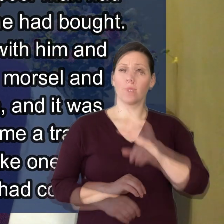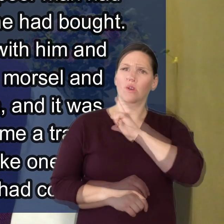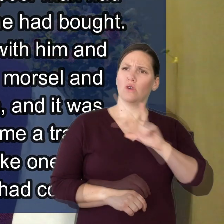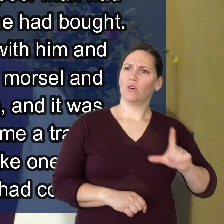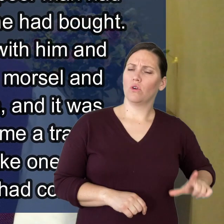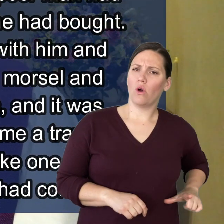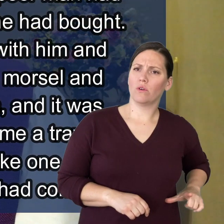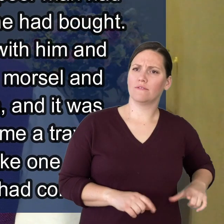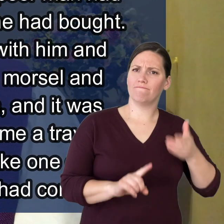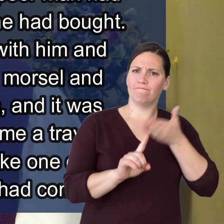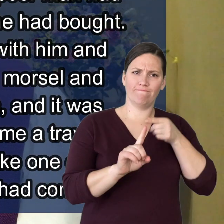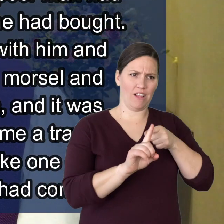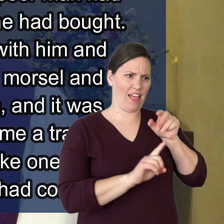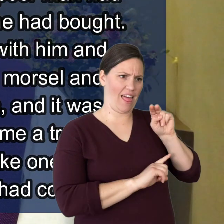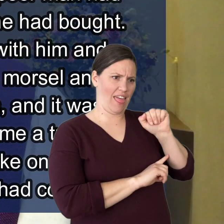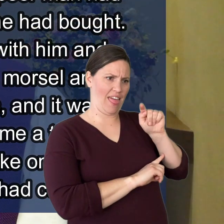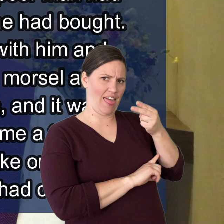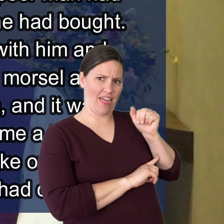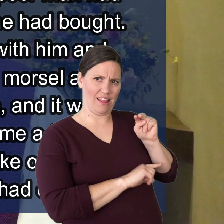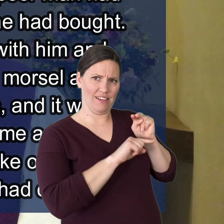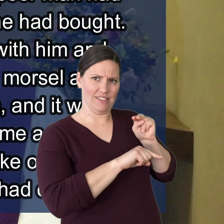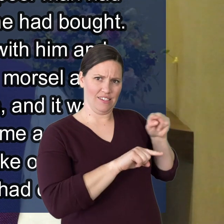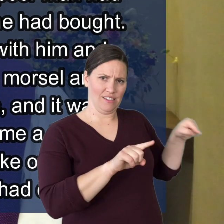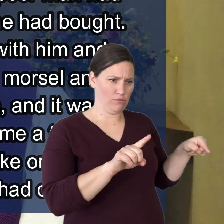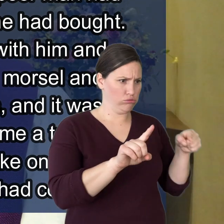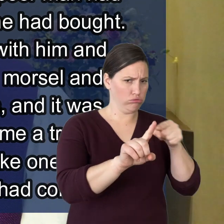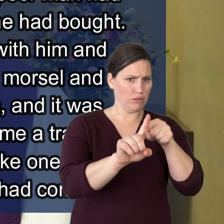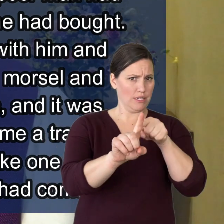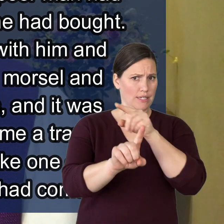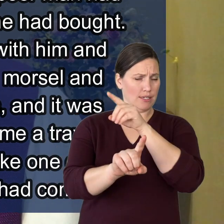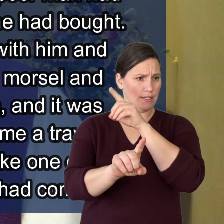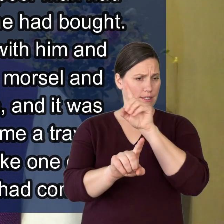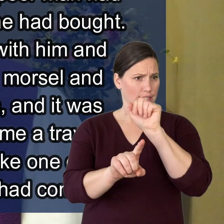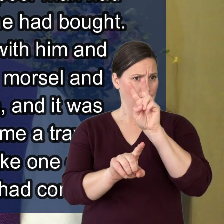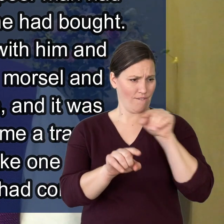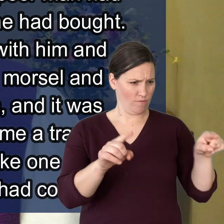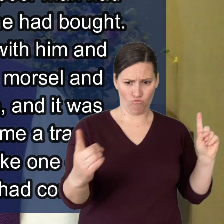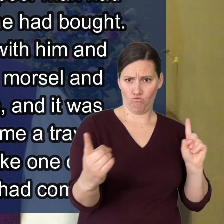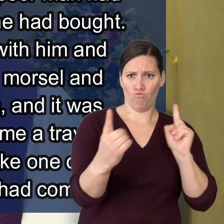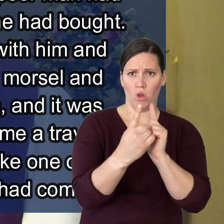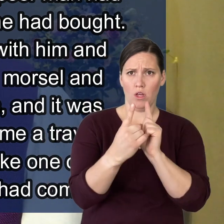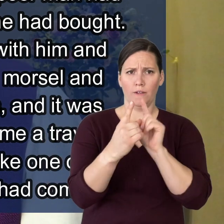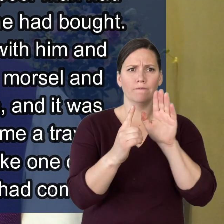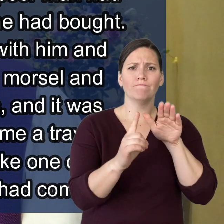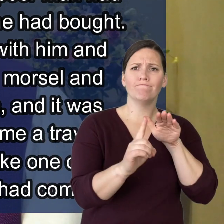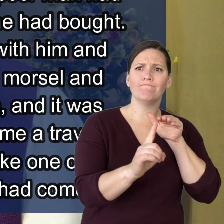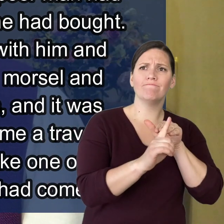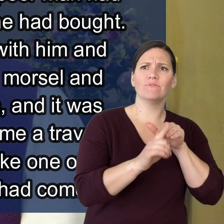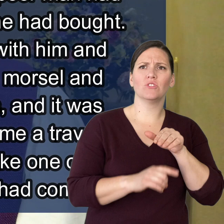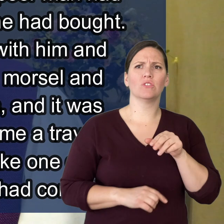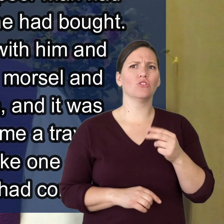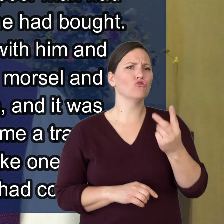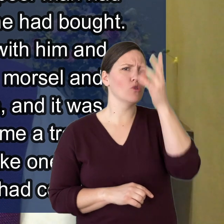And the Lord sent Nathan to David. He came to him and said to him, there were two men in